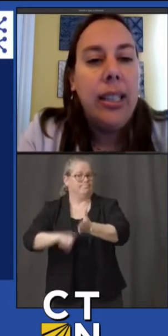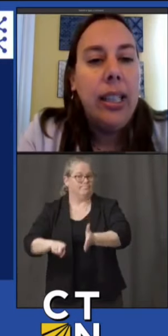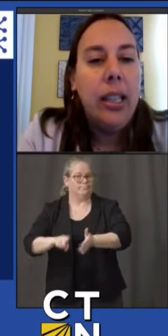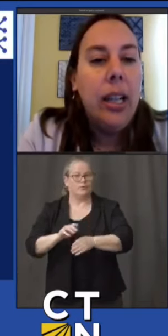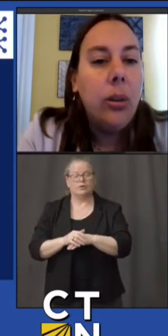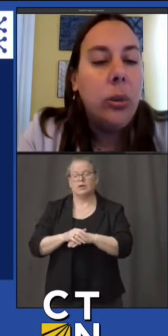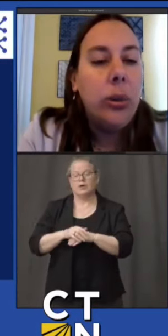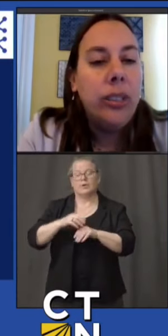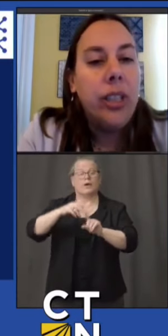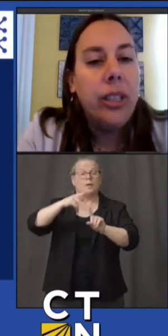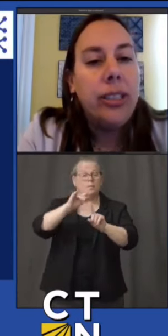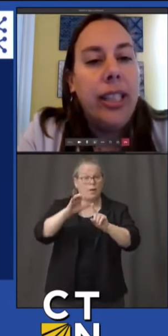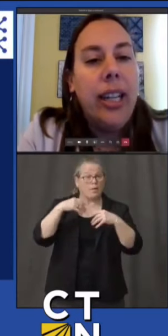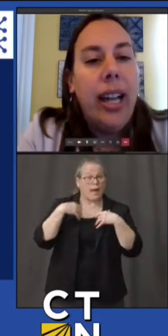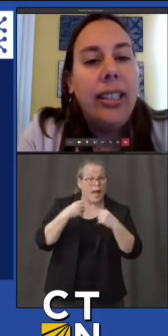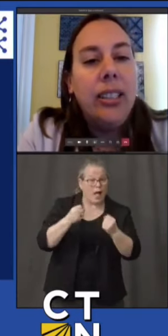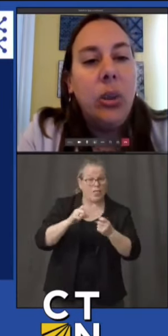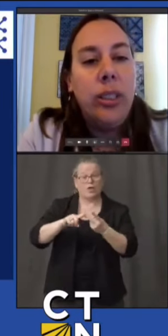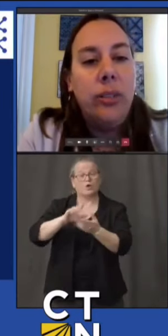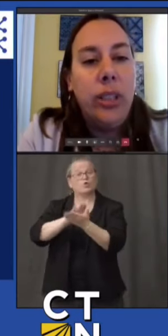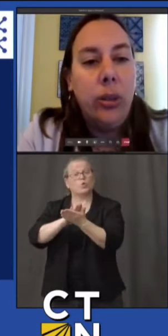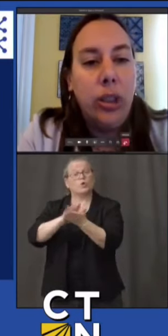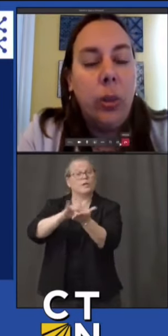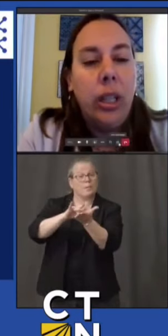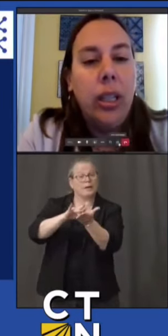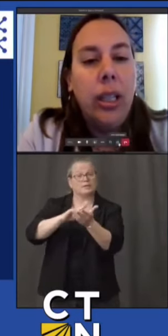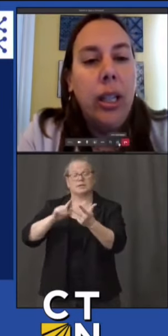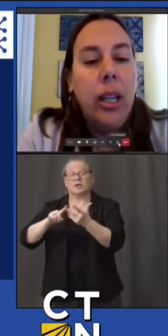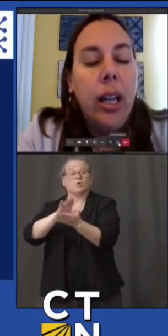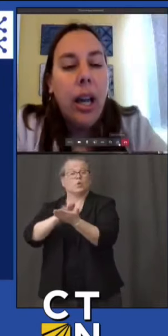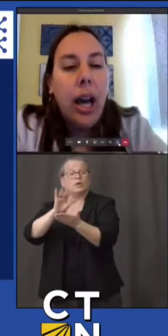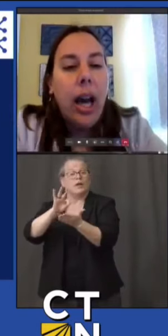medicine, schools of nursing, and schools of social work.